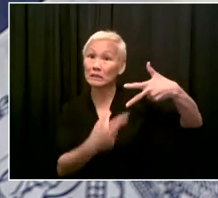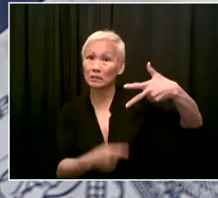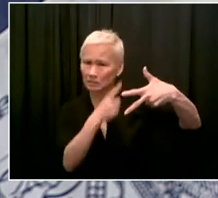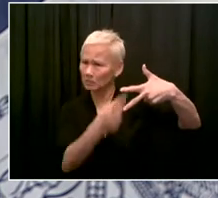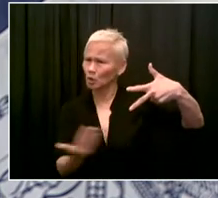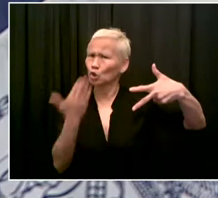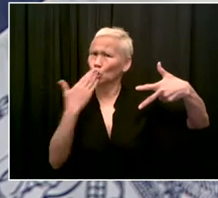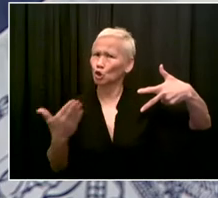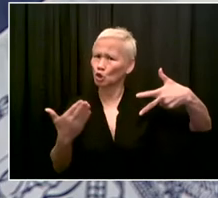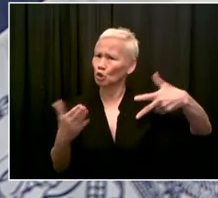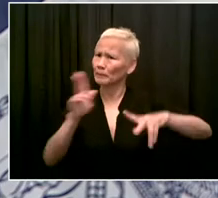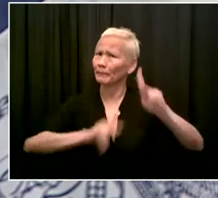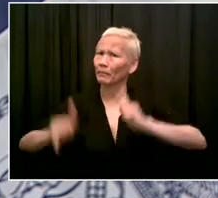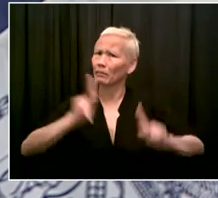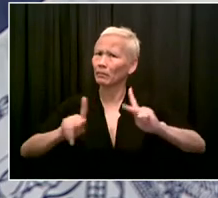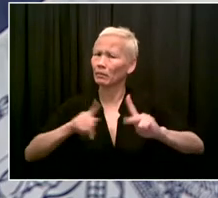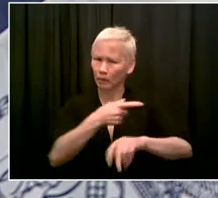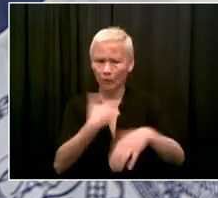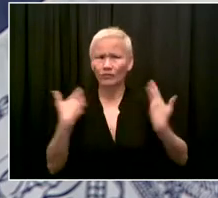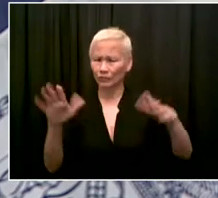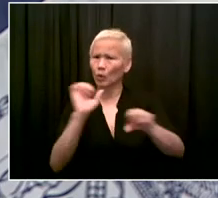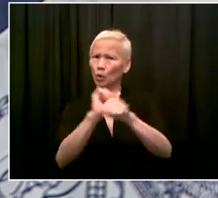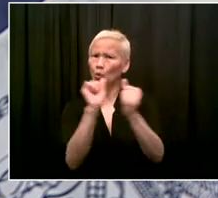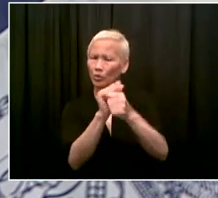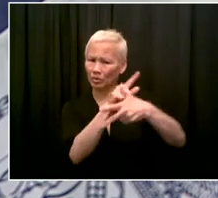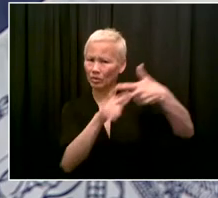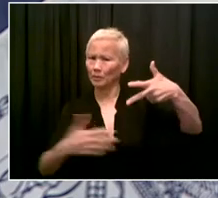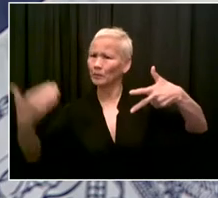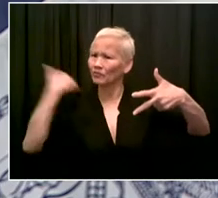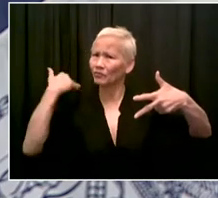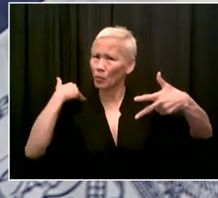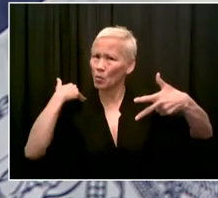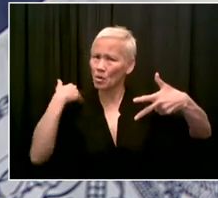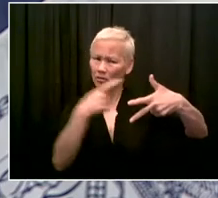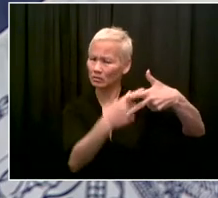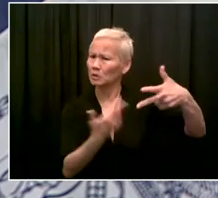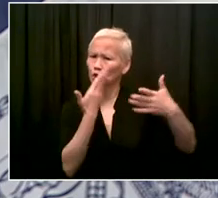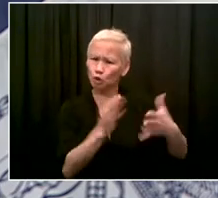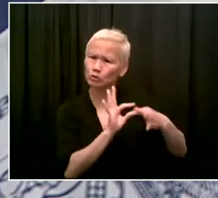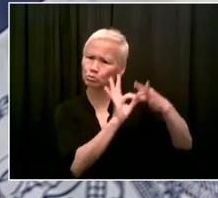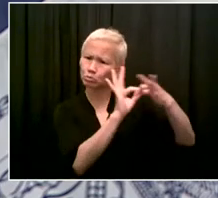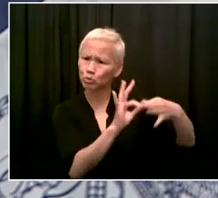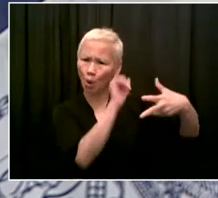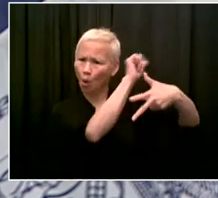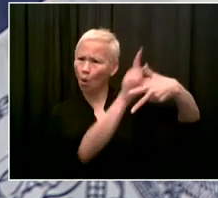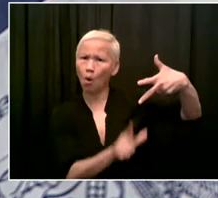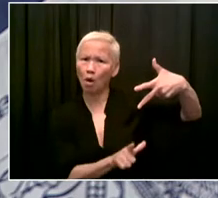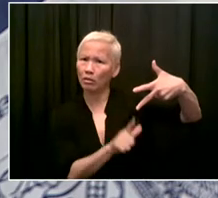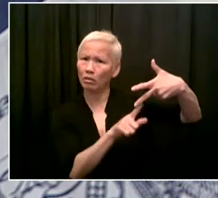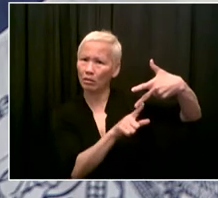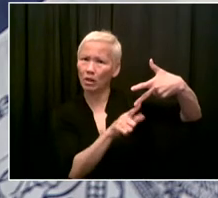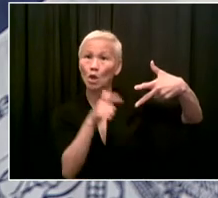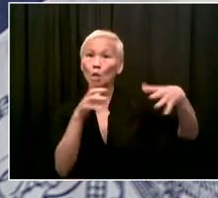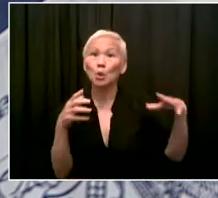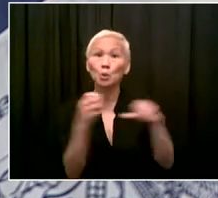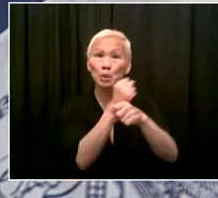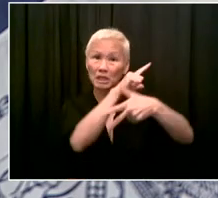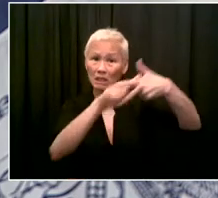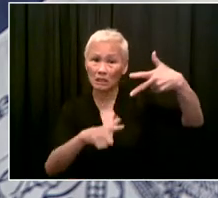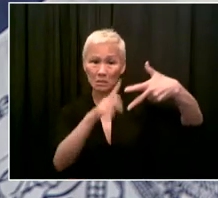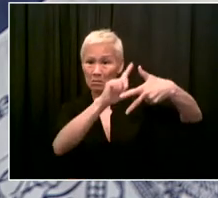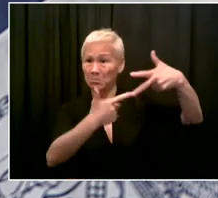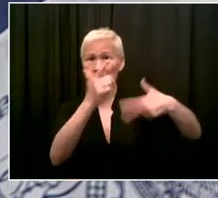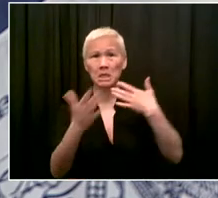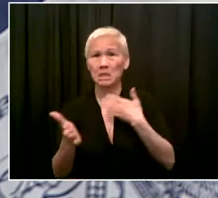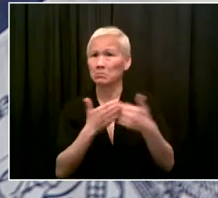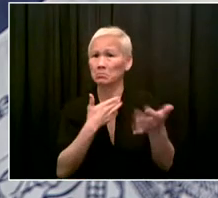with. I think one way or another, New York City will be in good hands. But we really need to recognize, I mean, I want to